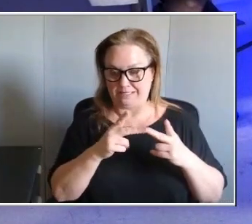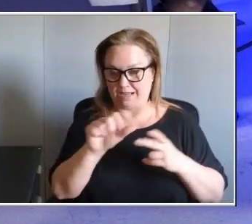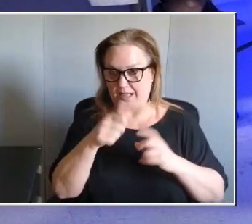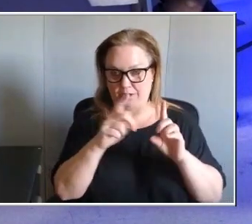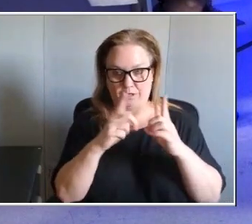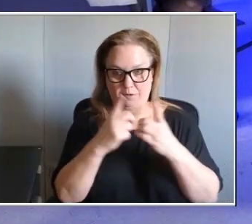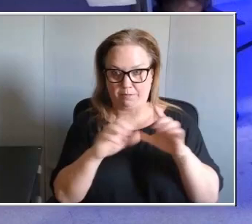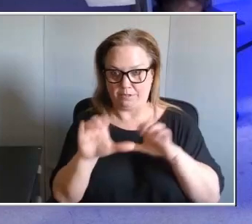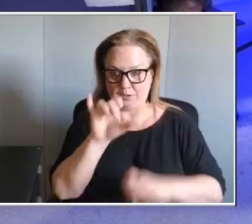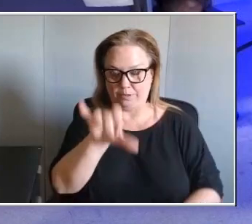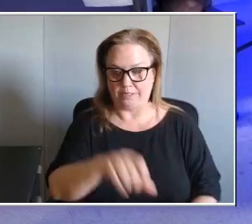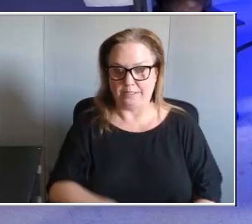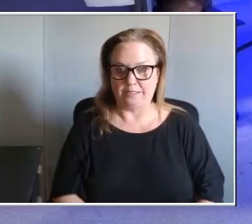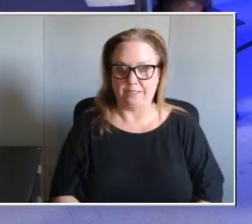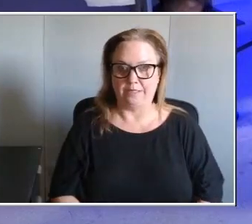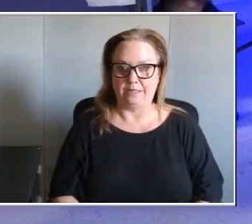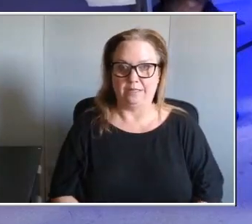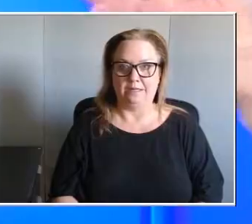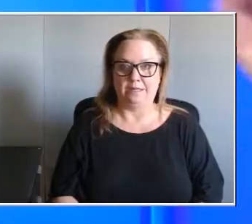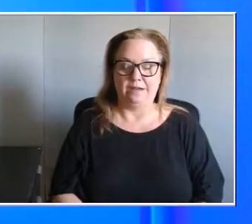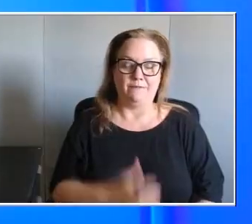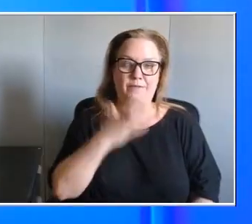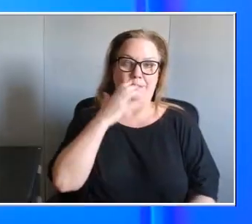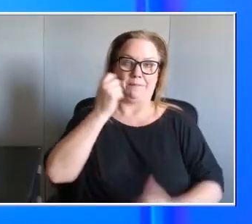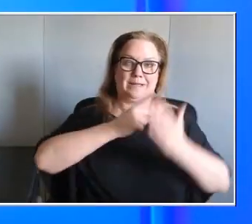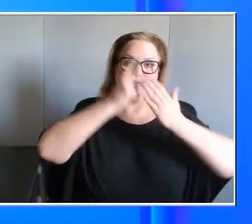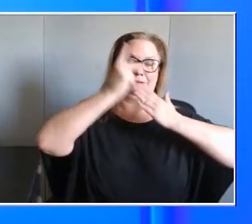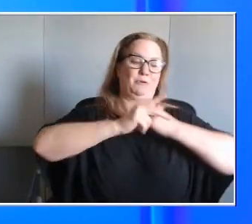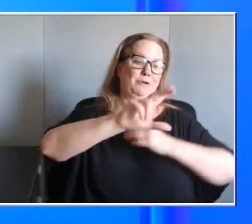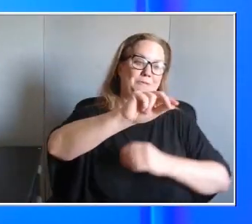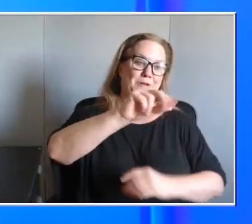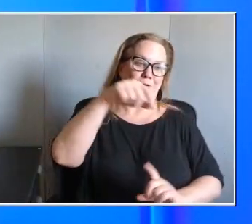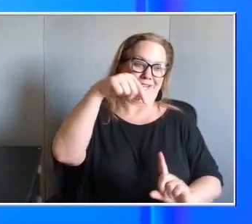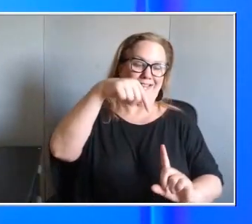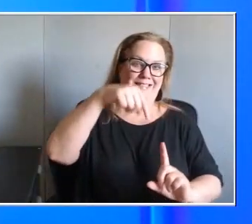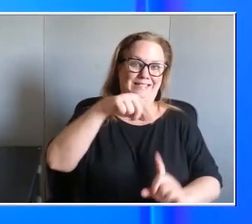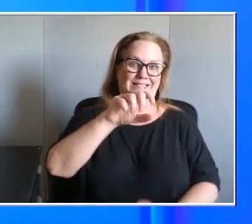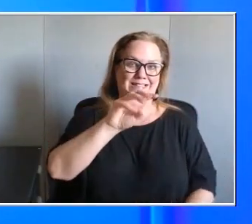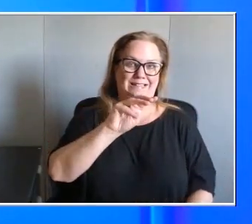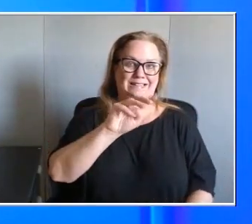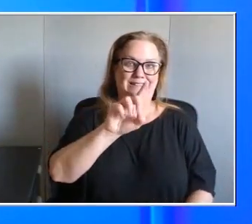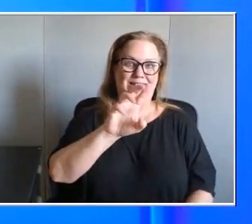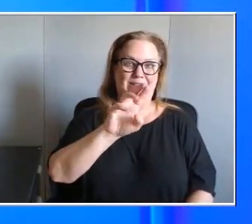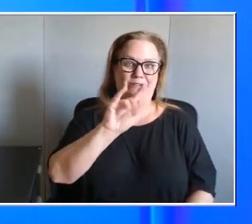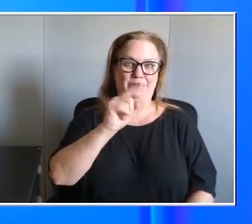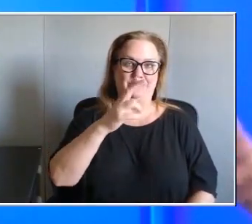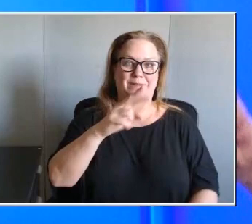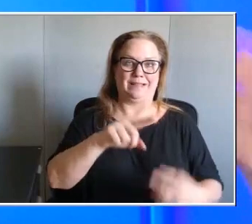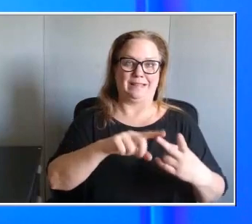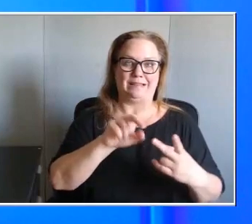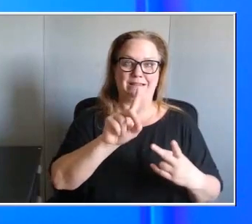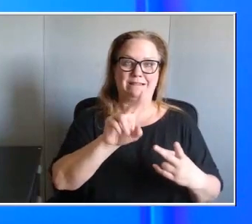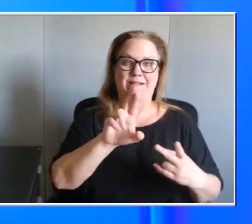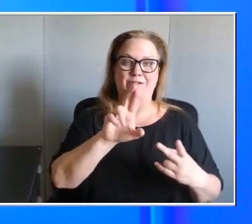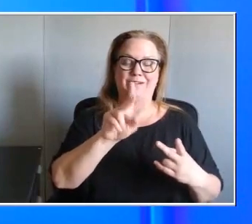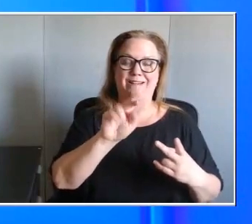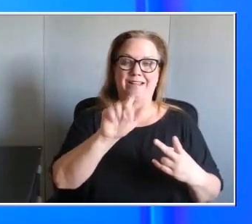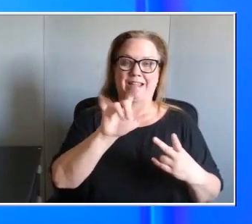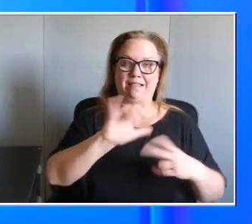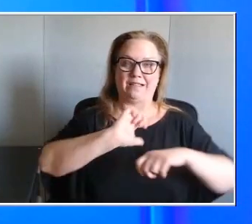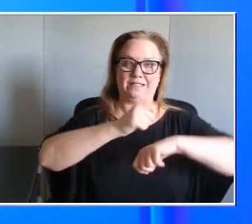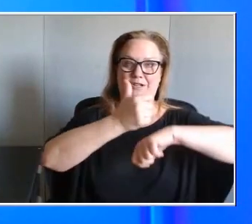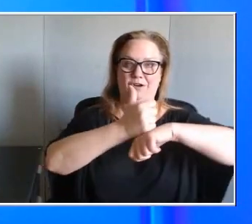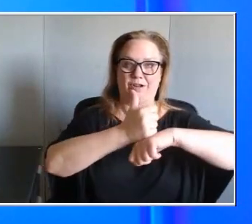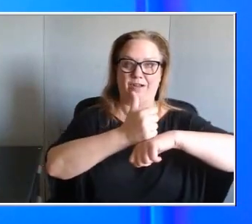what you're doing? So for the BEST program, no. This is something that Dr. Smith and Dr. Kelly Crace, our residency program, really started at the first